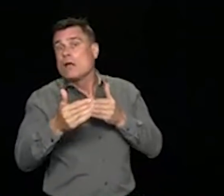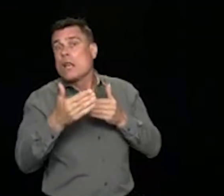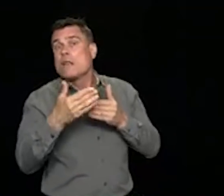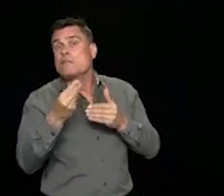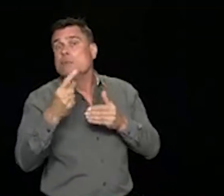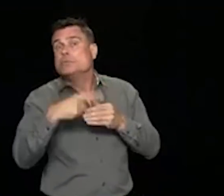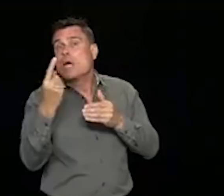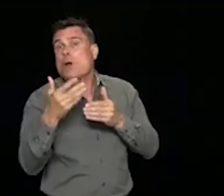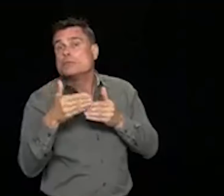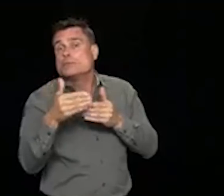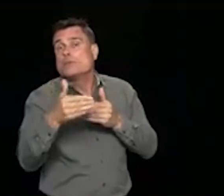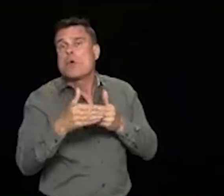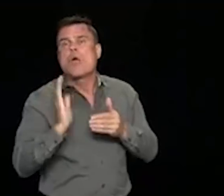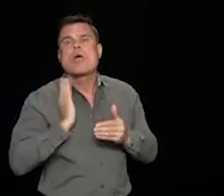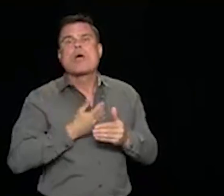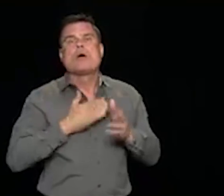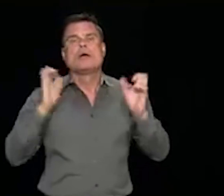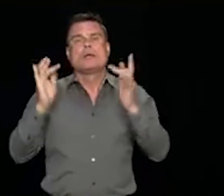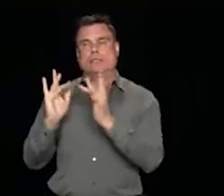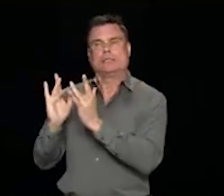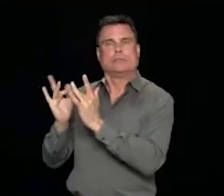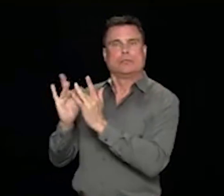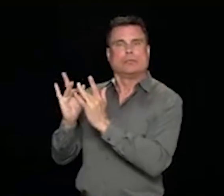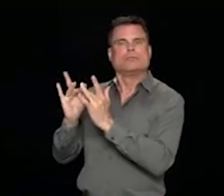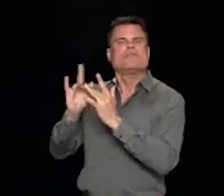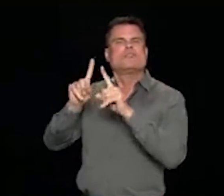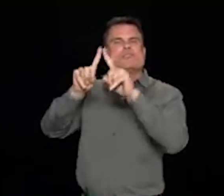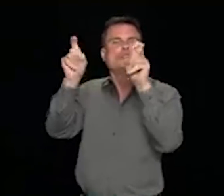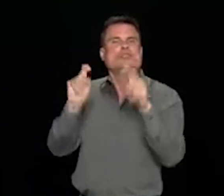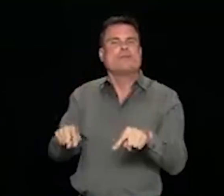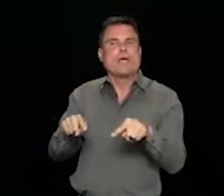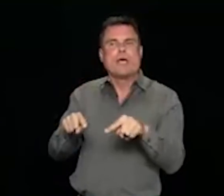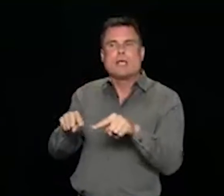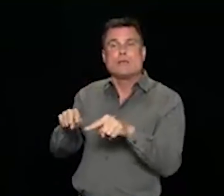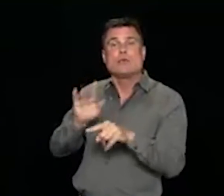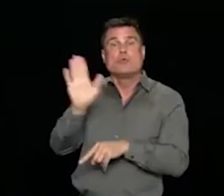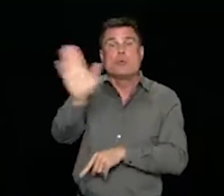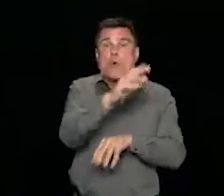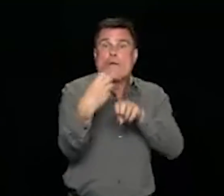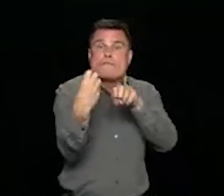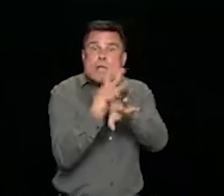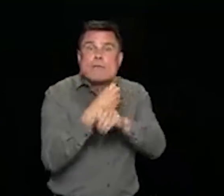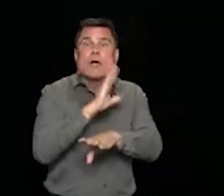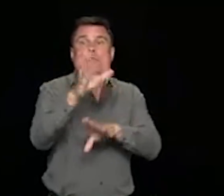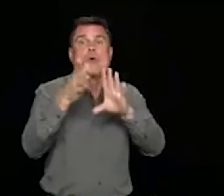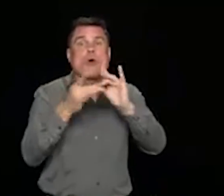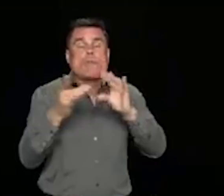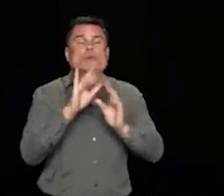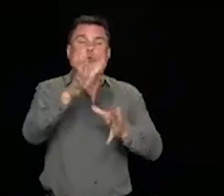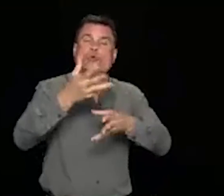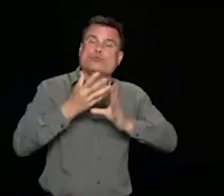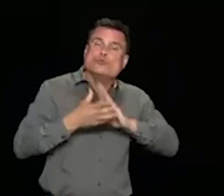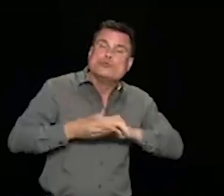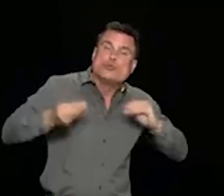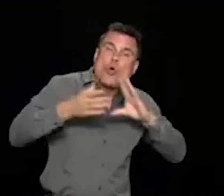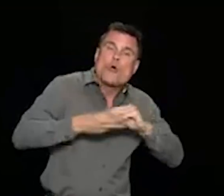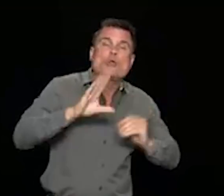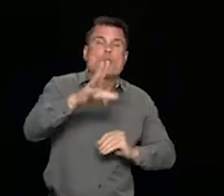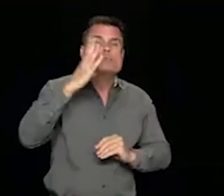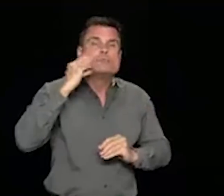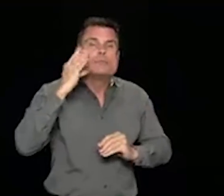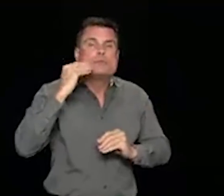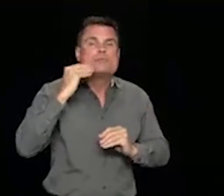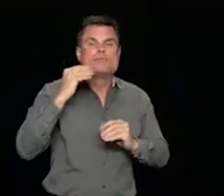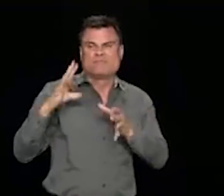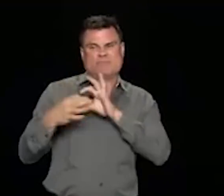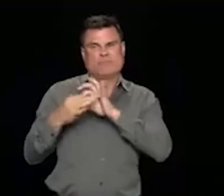that we have been to gather your feedback about your experiences of the past few weeks and help direct